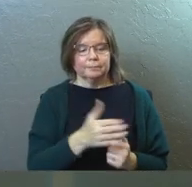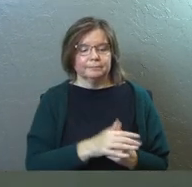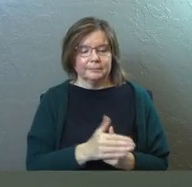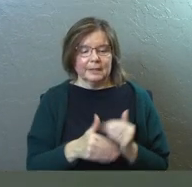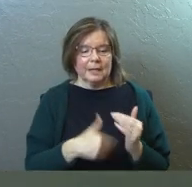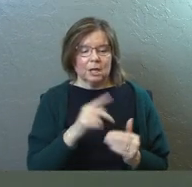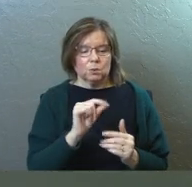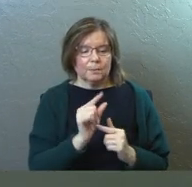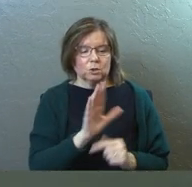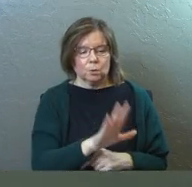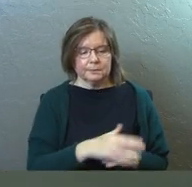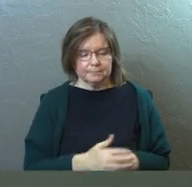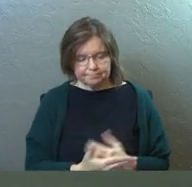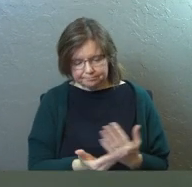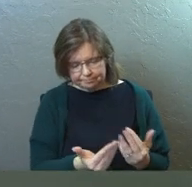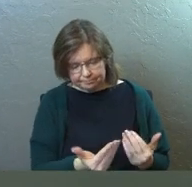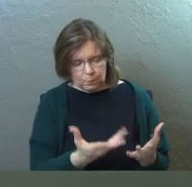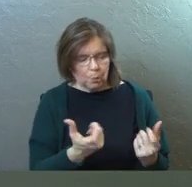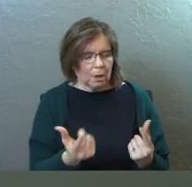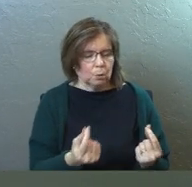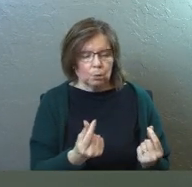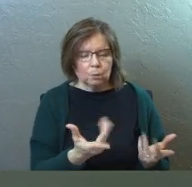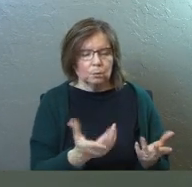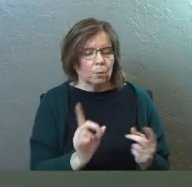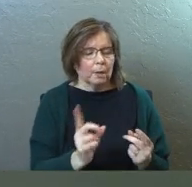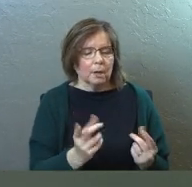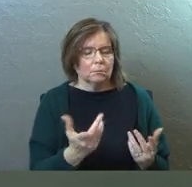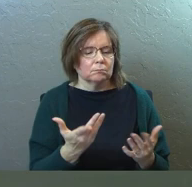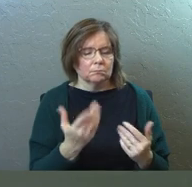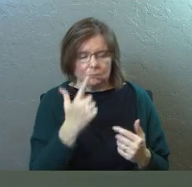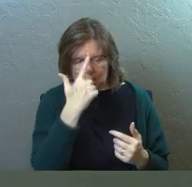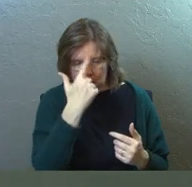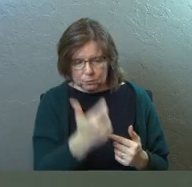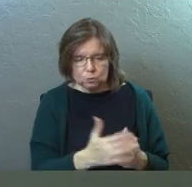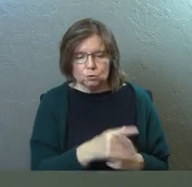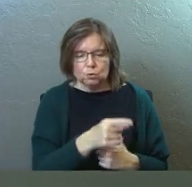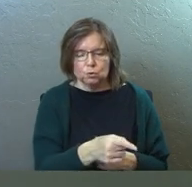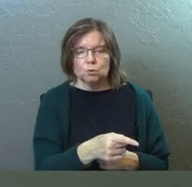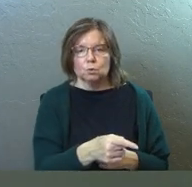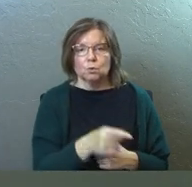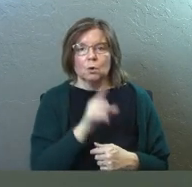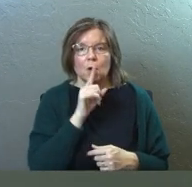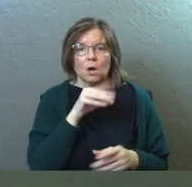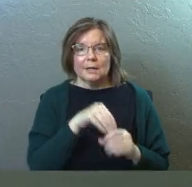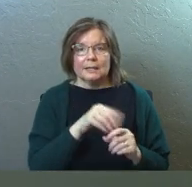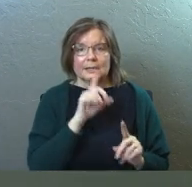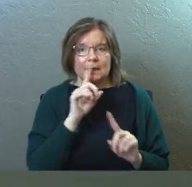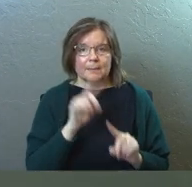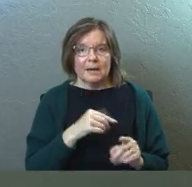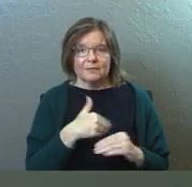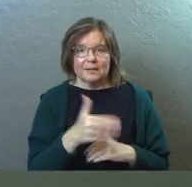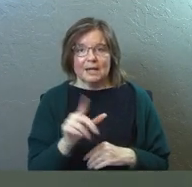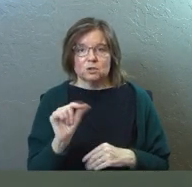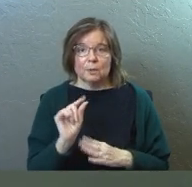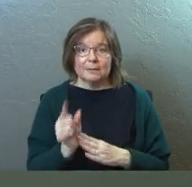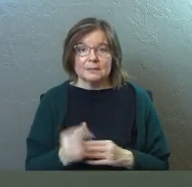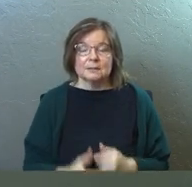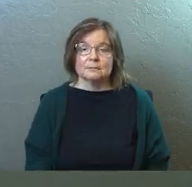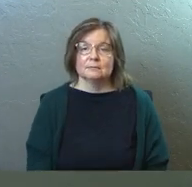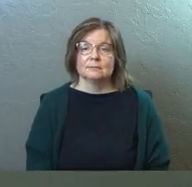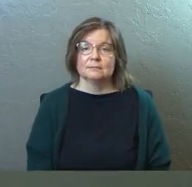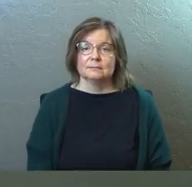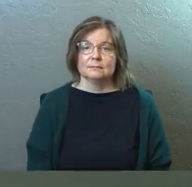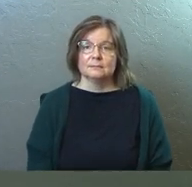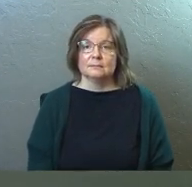just the next 20 minutes belongs to you. What do you want to do? Where? It's all up to you. You are in command of the next 20 minutes.